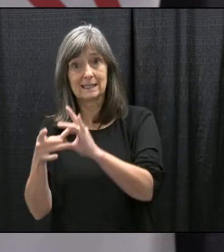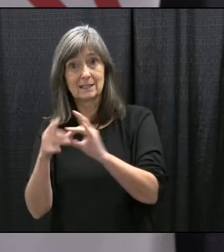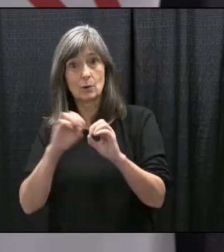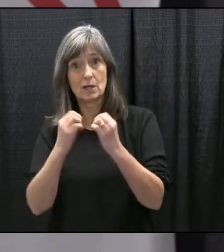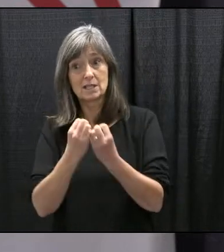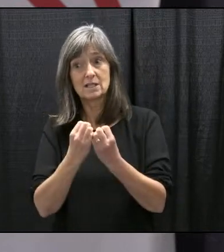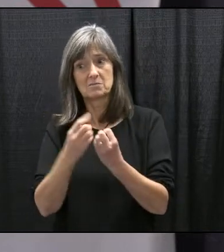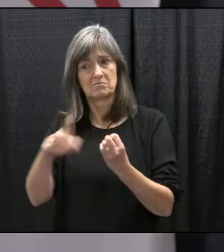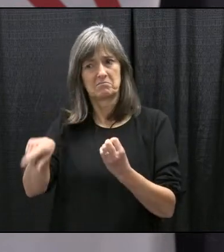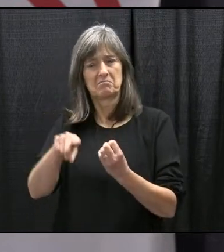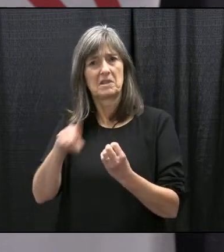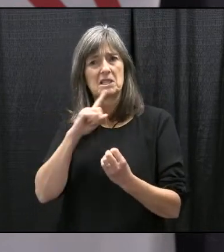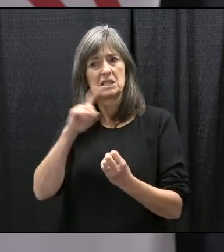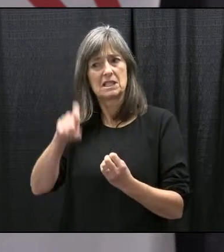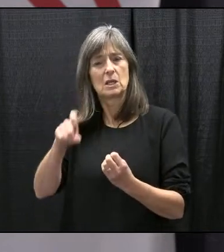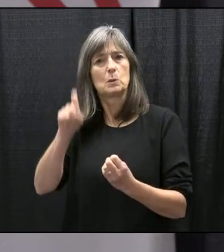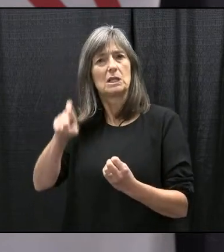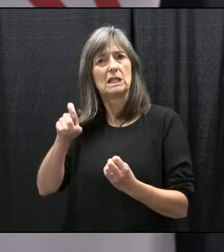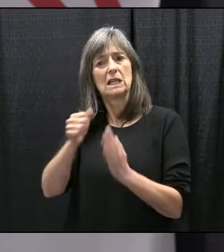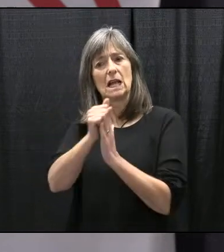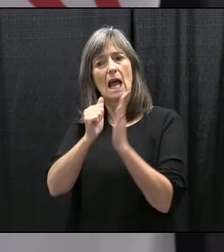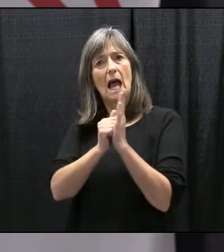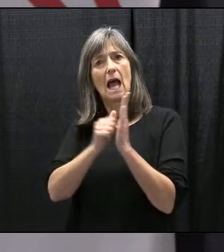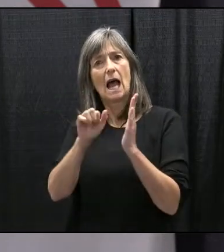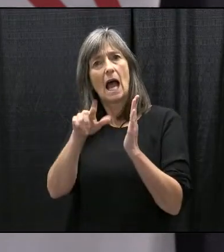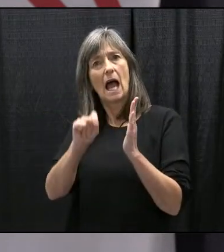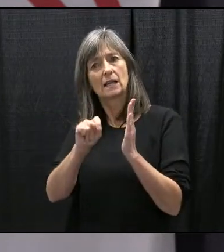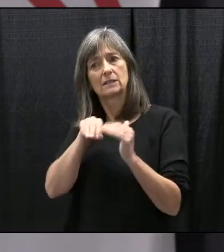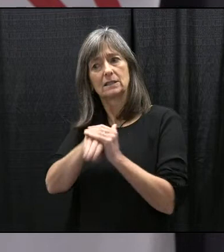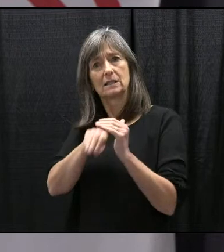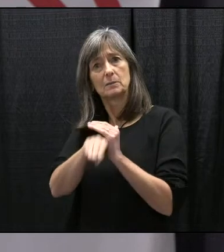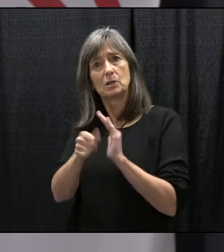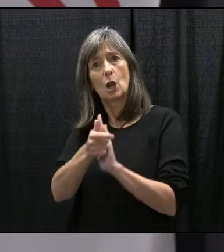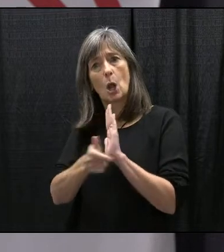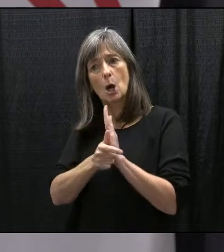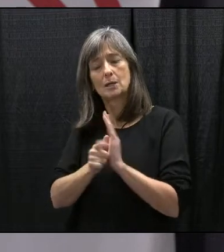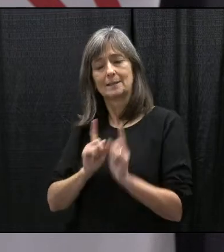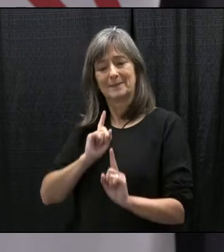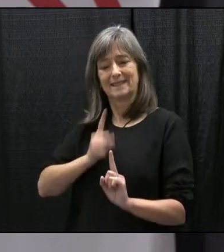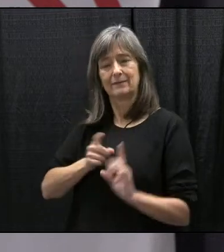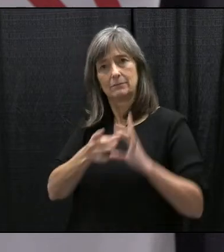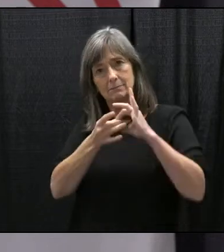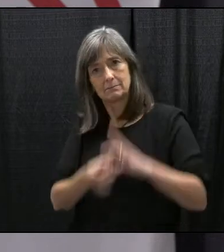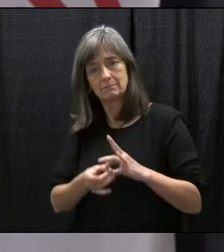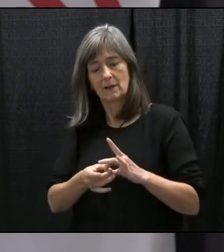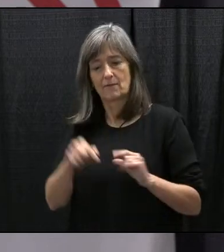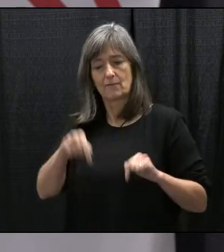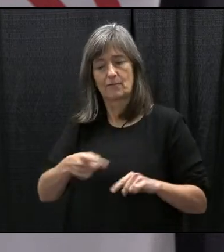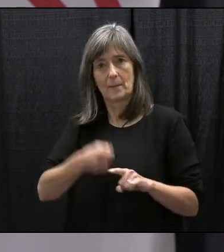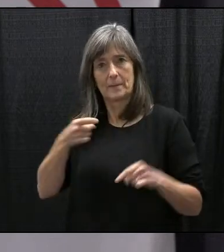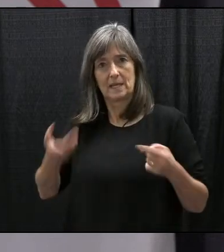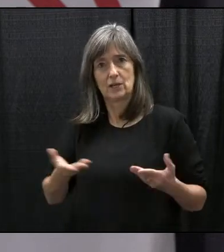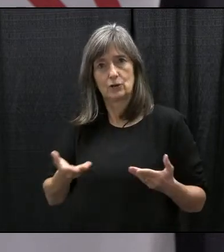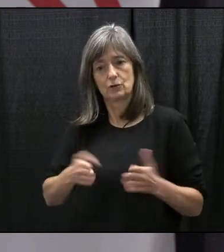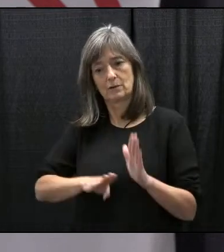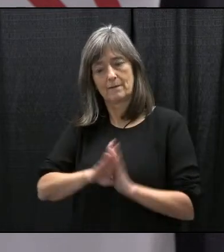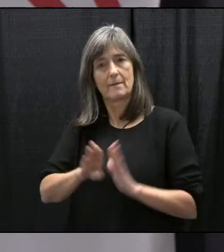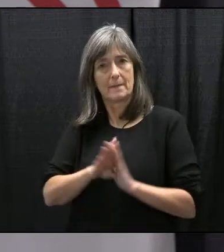in Newfoundland and Labrador's approach to accessibility legislation, and we need to get it